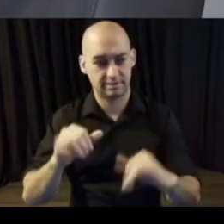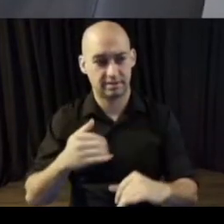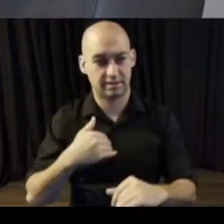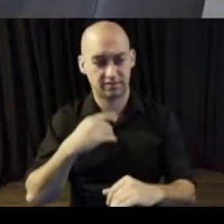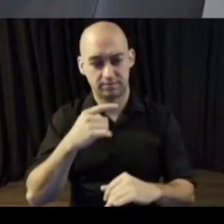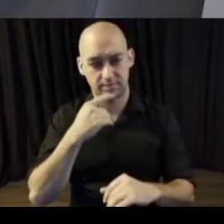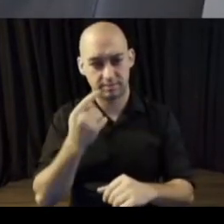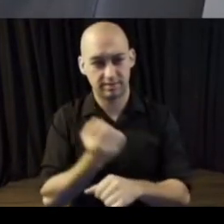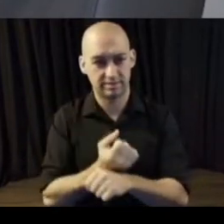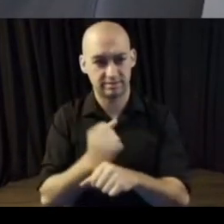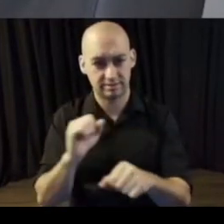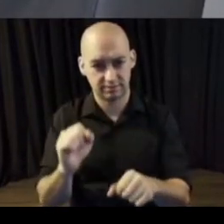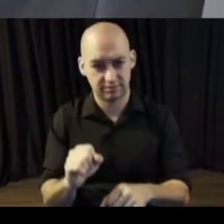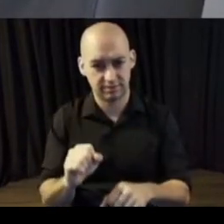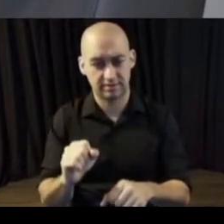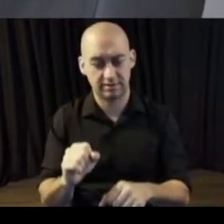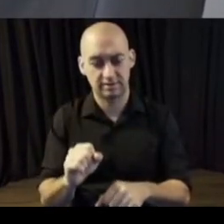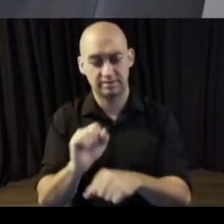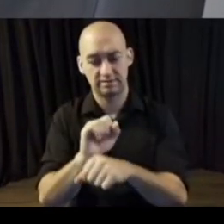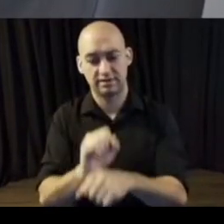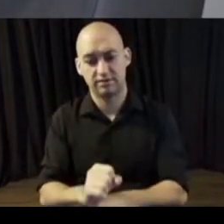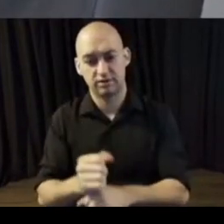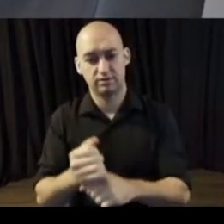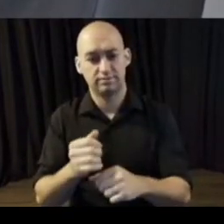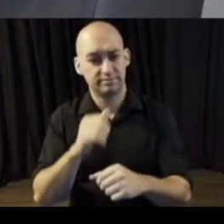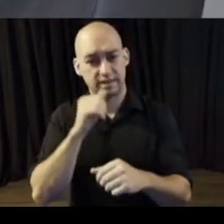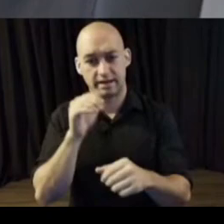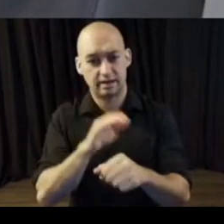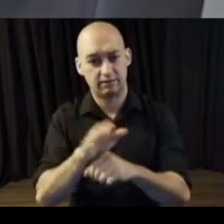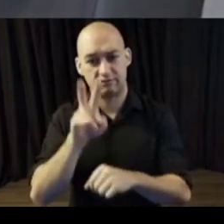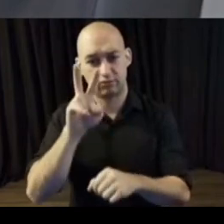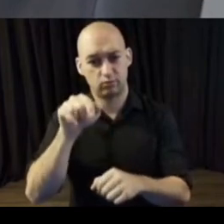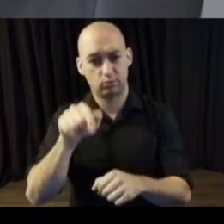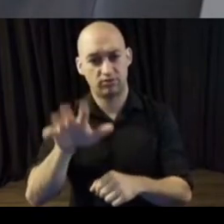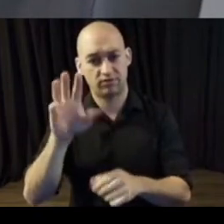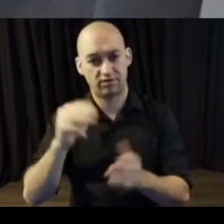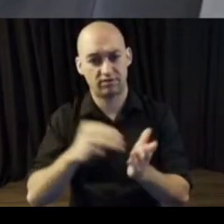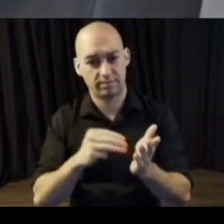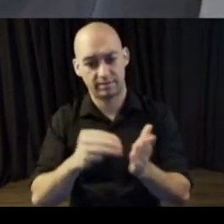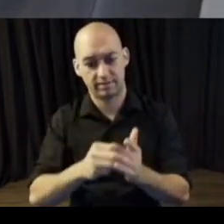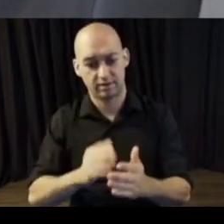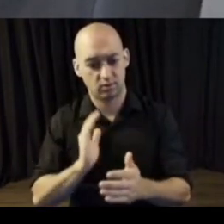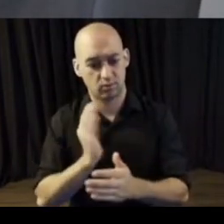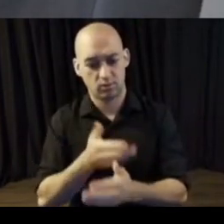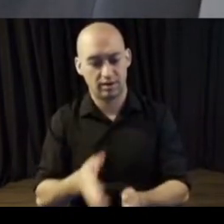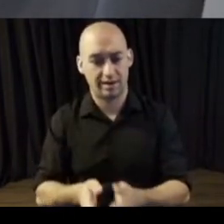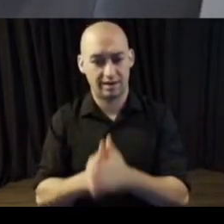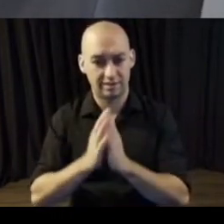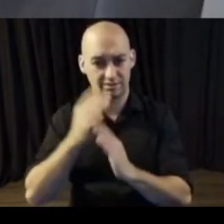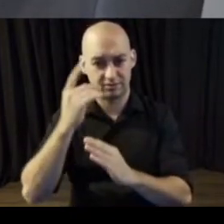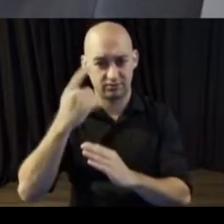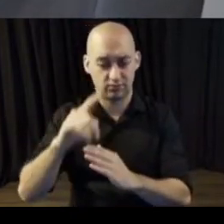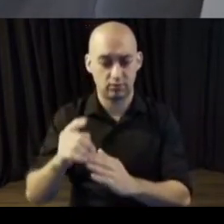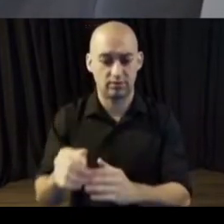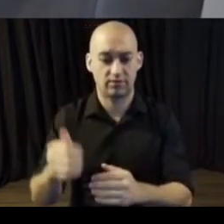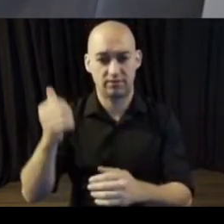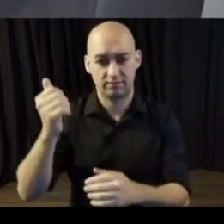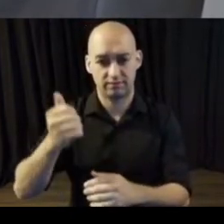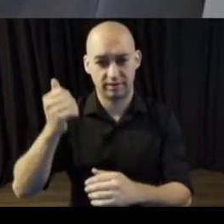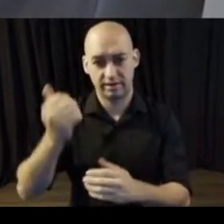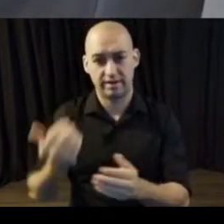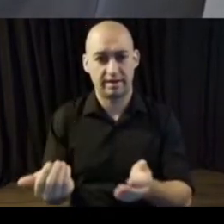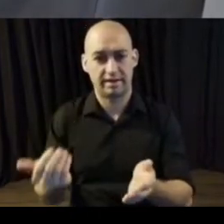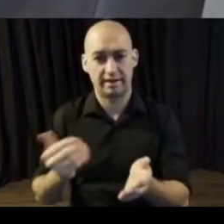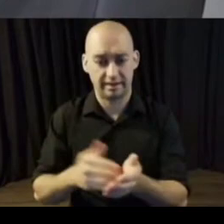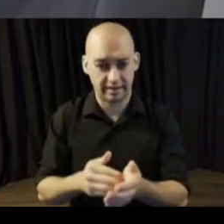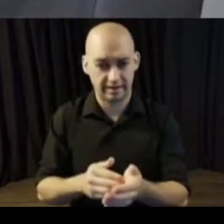in fire of $2.5 million, and we're being asked to fund again, rather than at the same level we did the